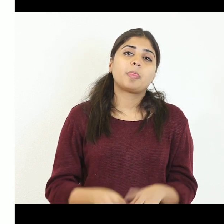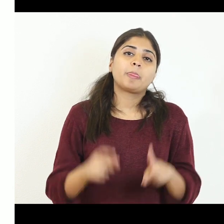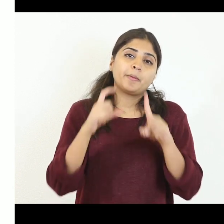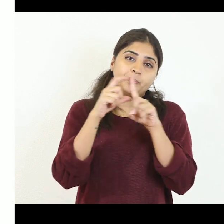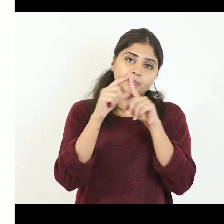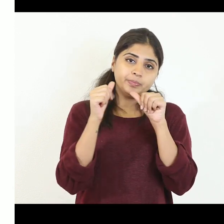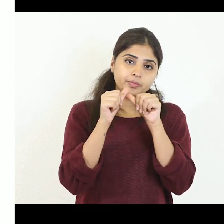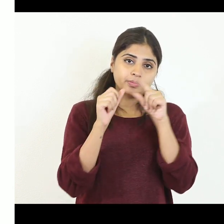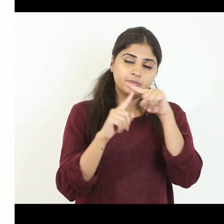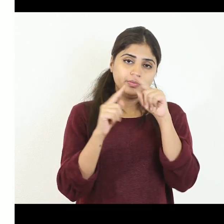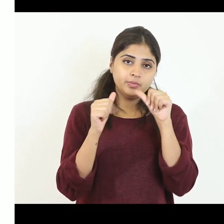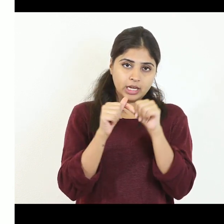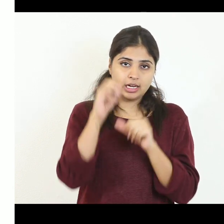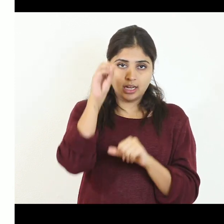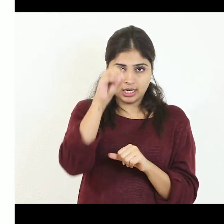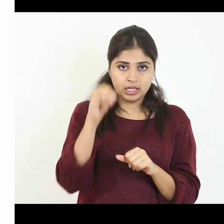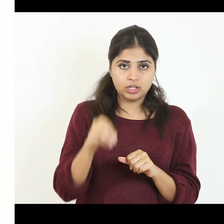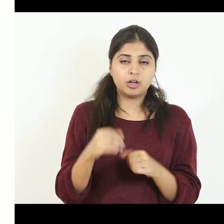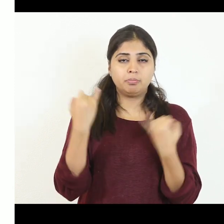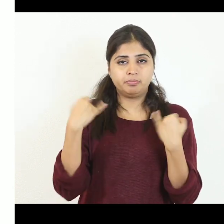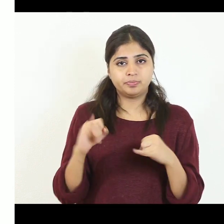Data entry errors.